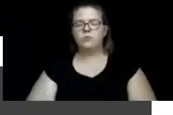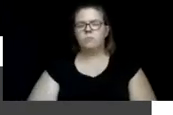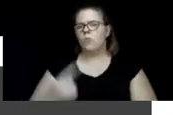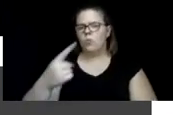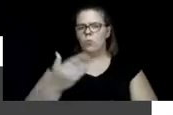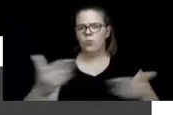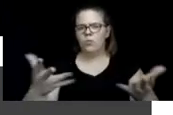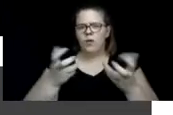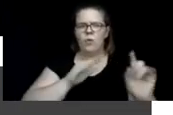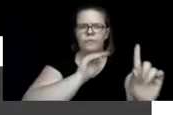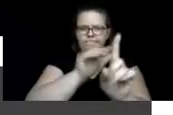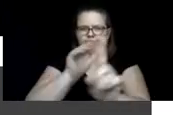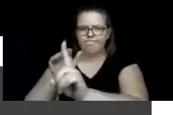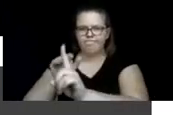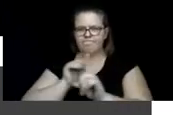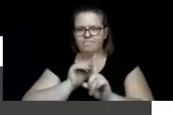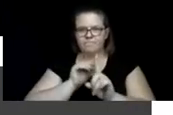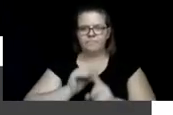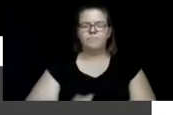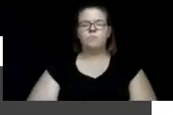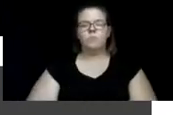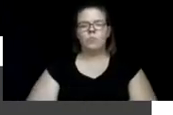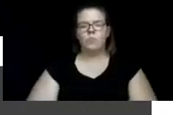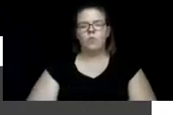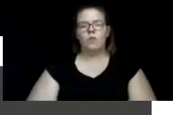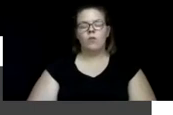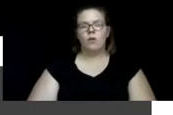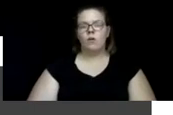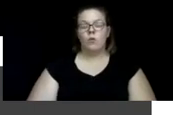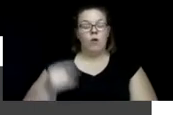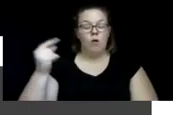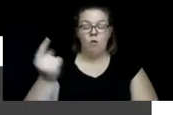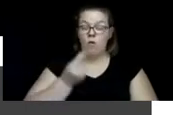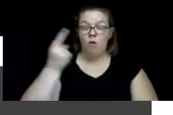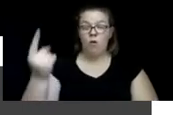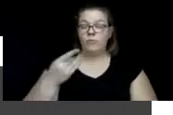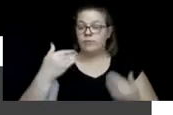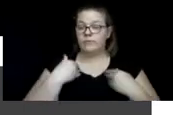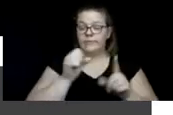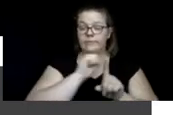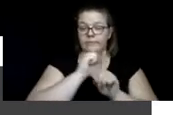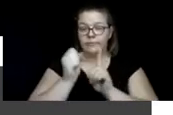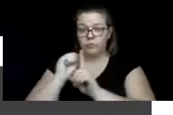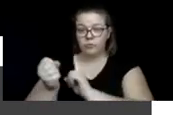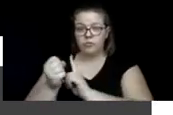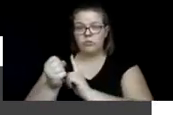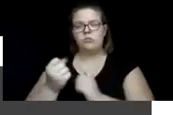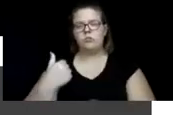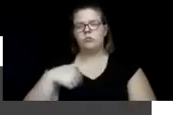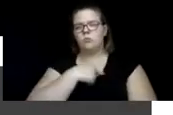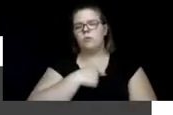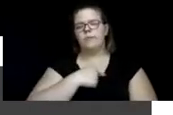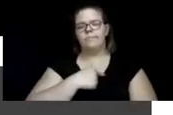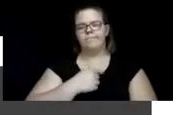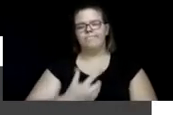wanted to remind everybody is there are always situations where we have to